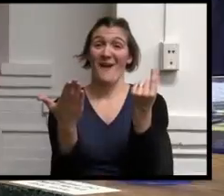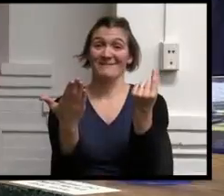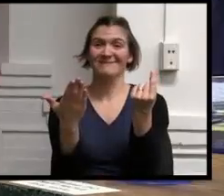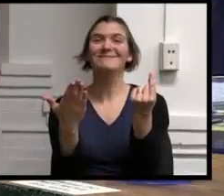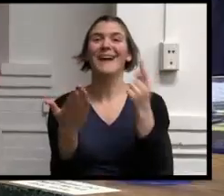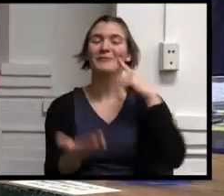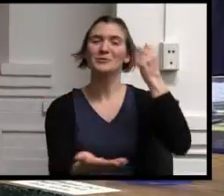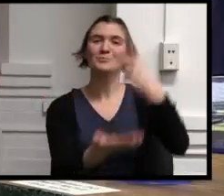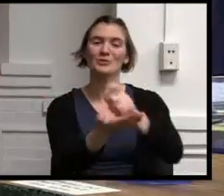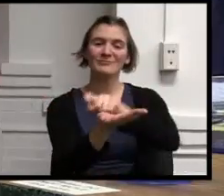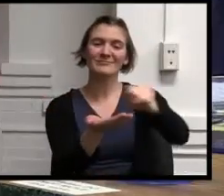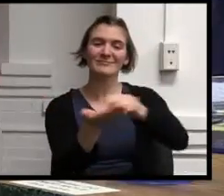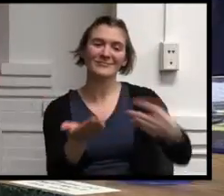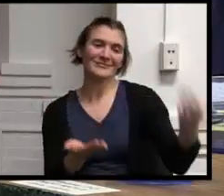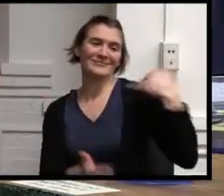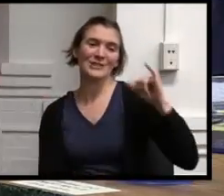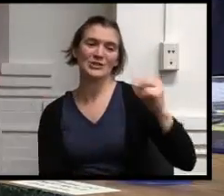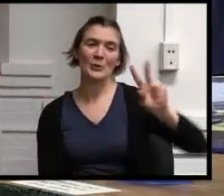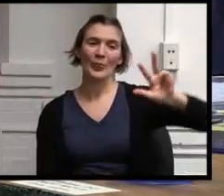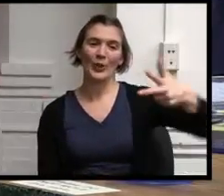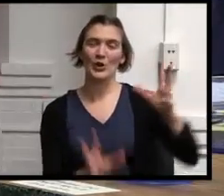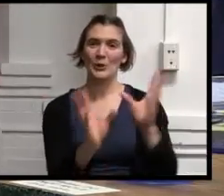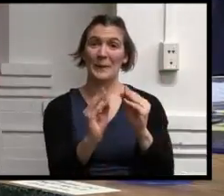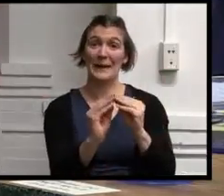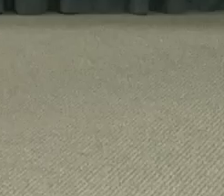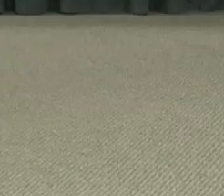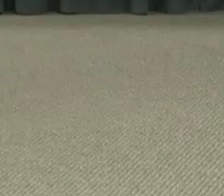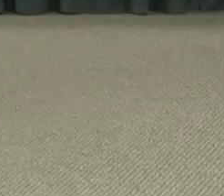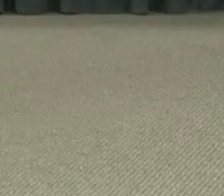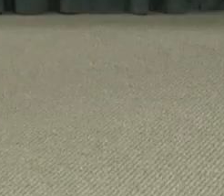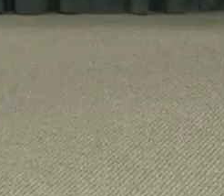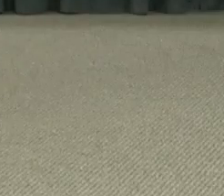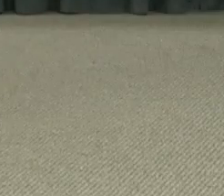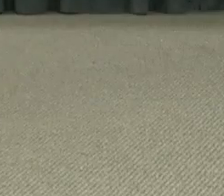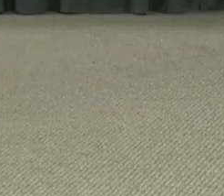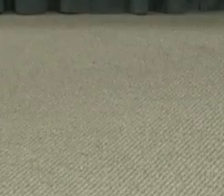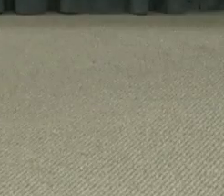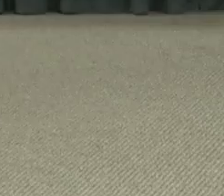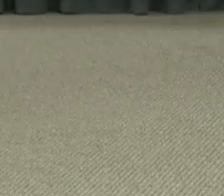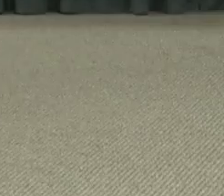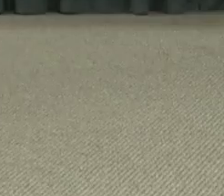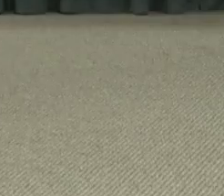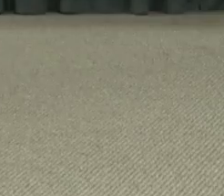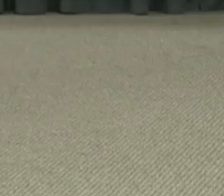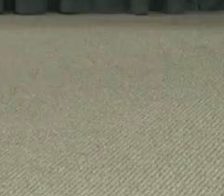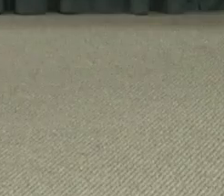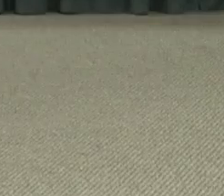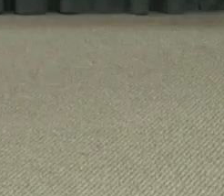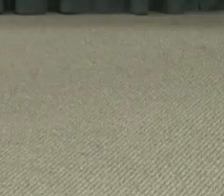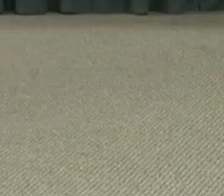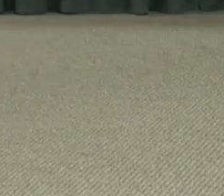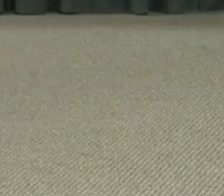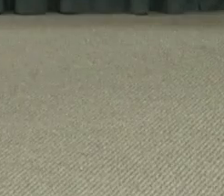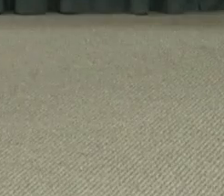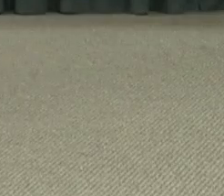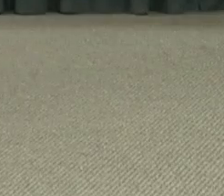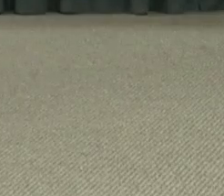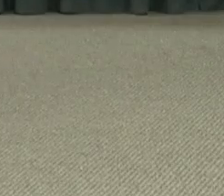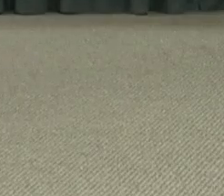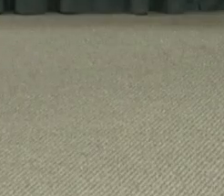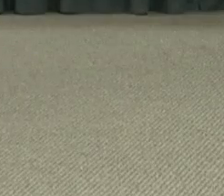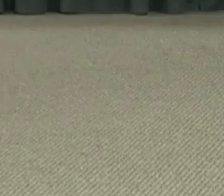is to approve the minutes from January 3. So we have a moved. motion. We have a motion to approve the minutes from January 3 as